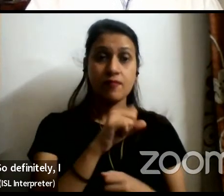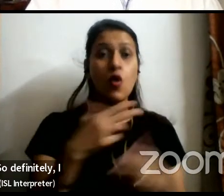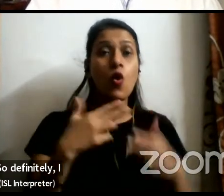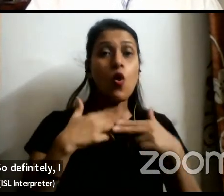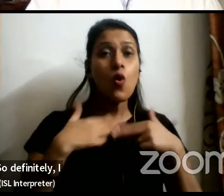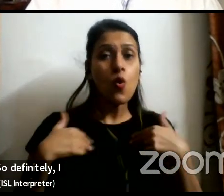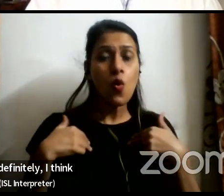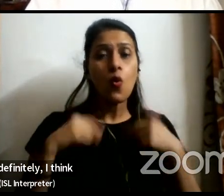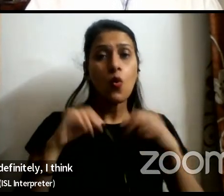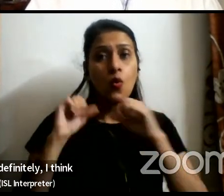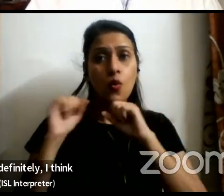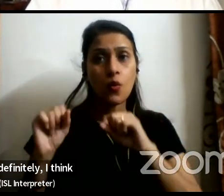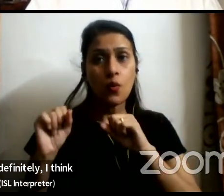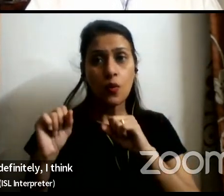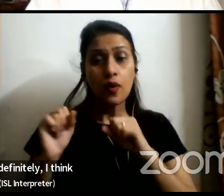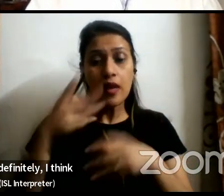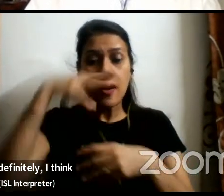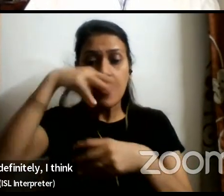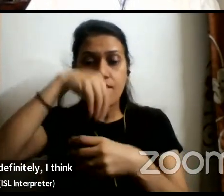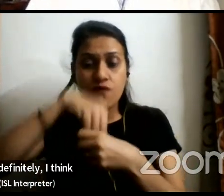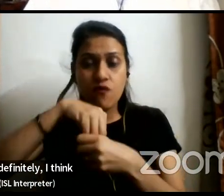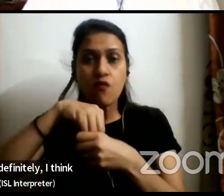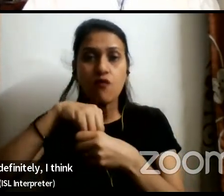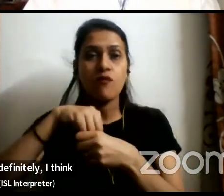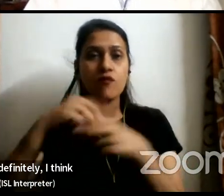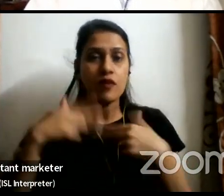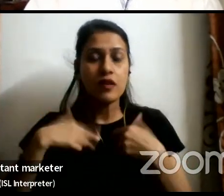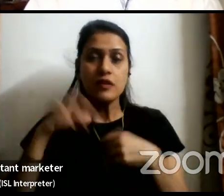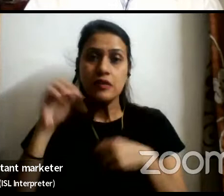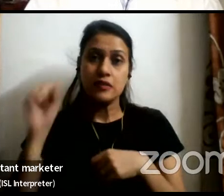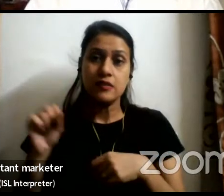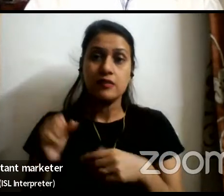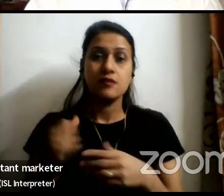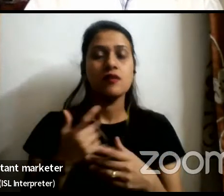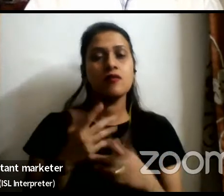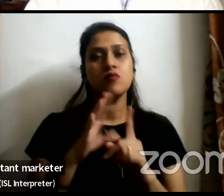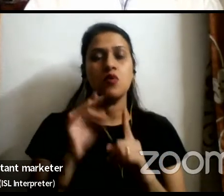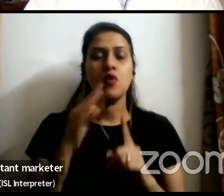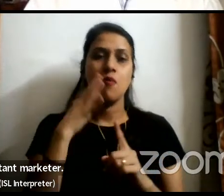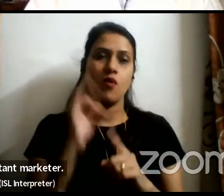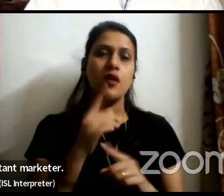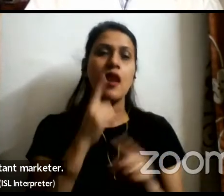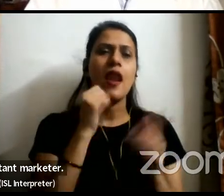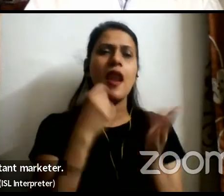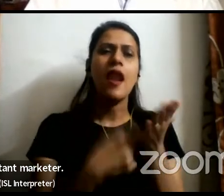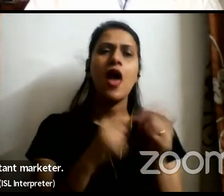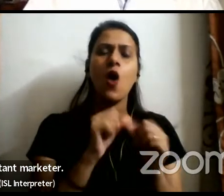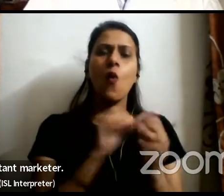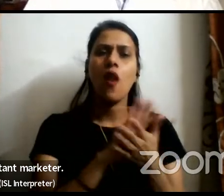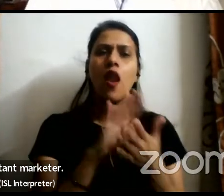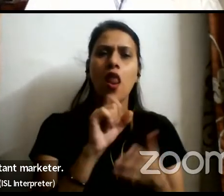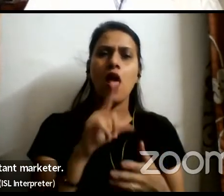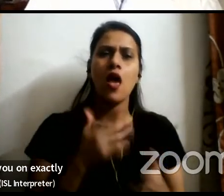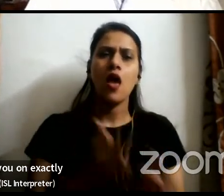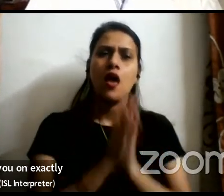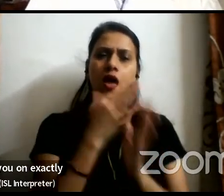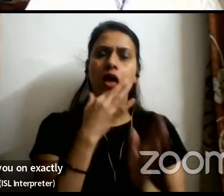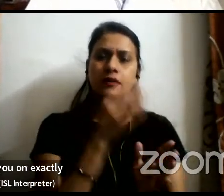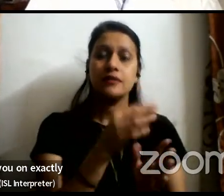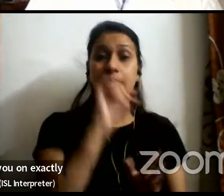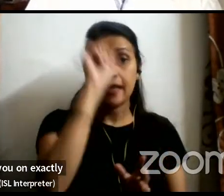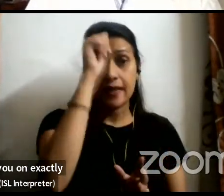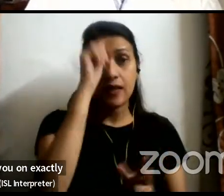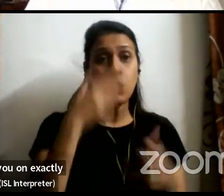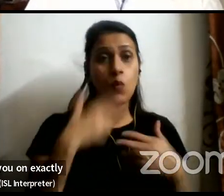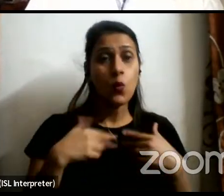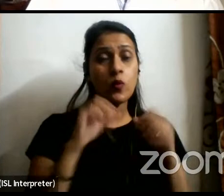is a very important marker. And Rahul, I'd actually like to turn to you on exactly on that point. How receptive do you think Indian courts have